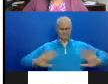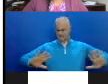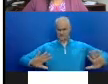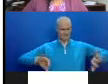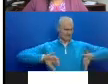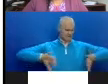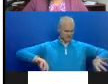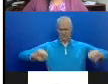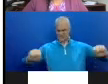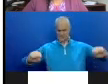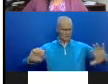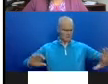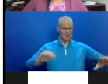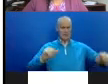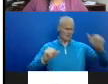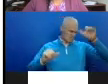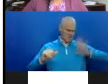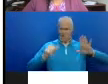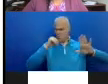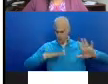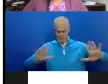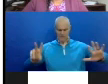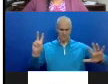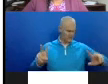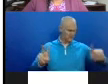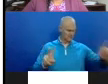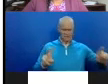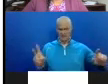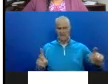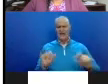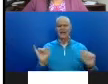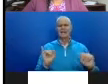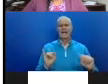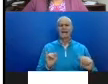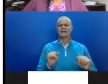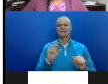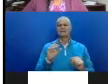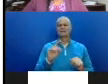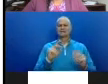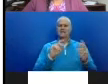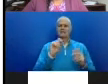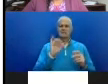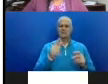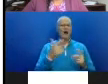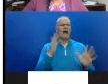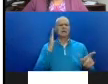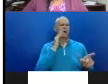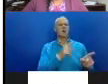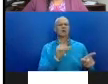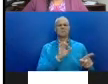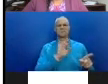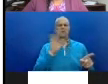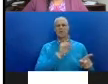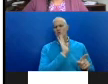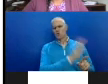tightly with the women and men that we were speaking with, that we used it almost like as a diagnostic tool. Like, I already knew that this guy was completely the